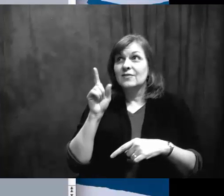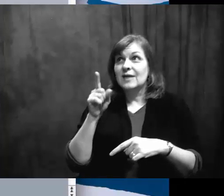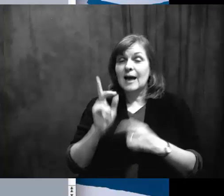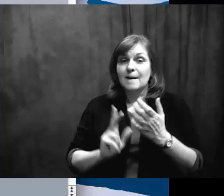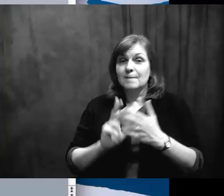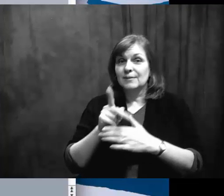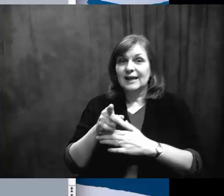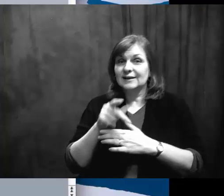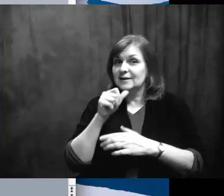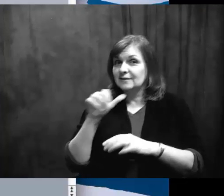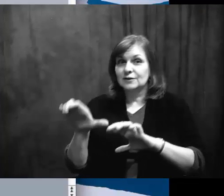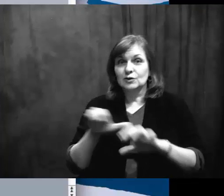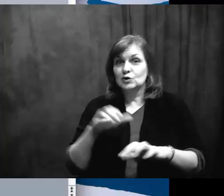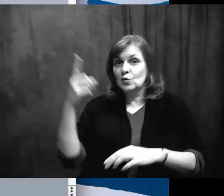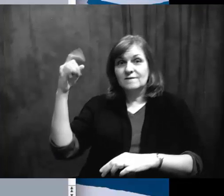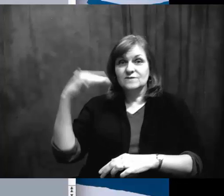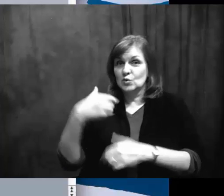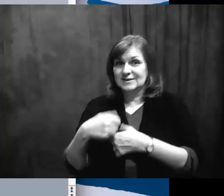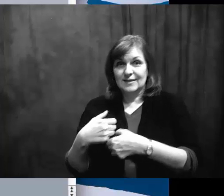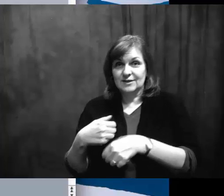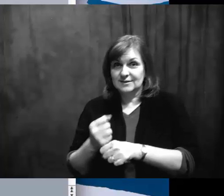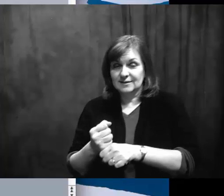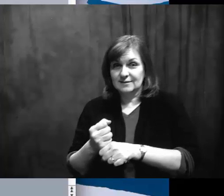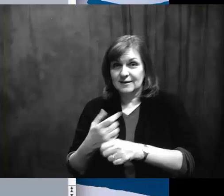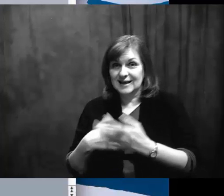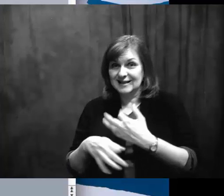actually do not typically do their own